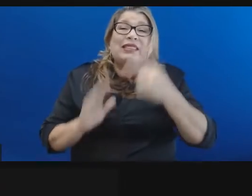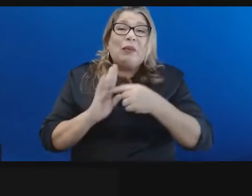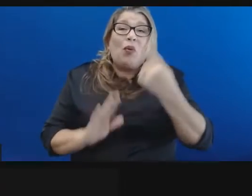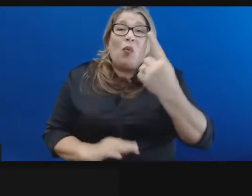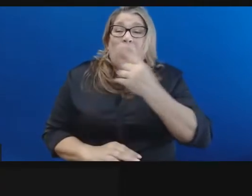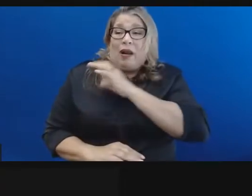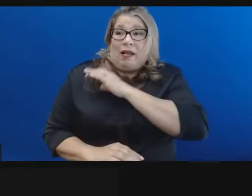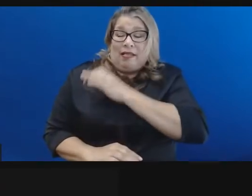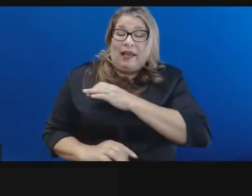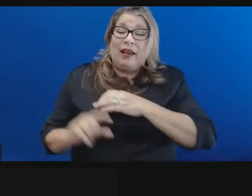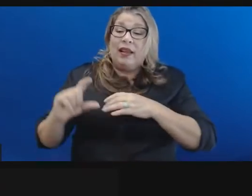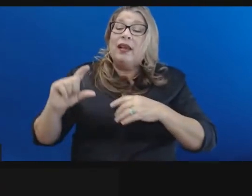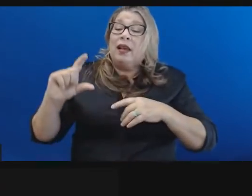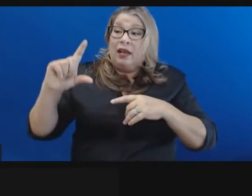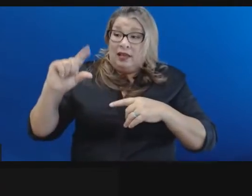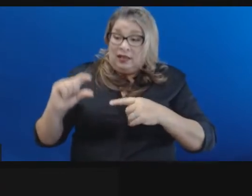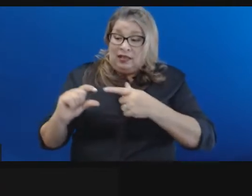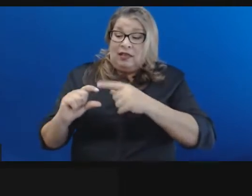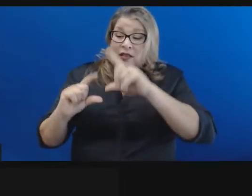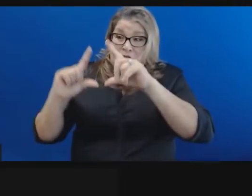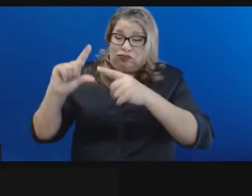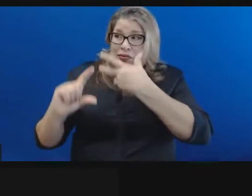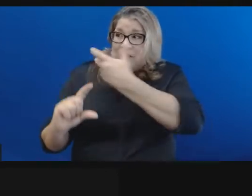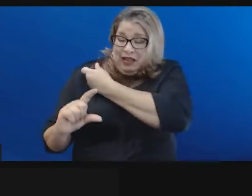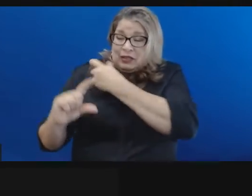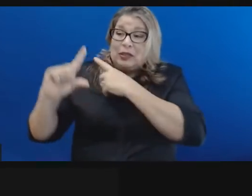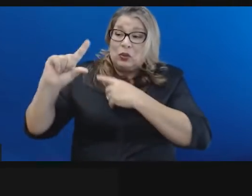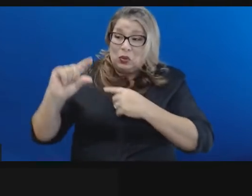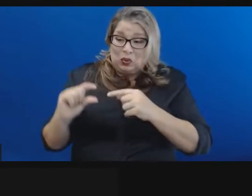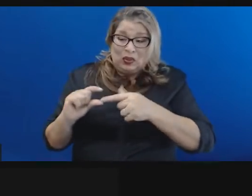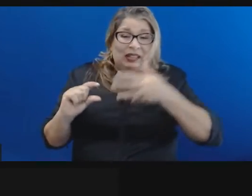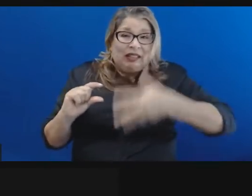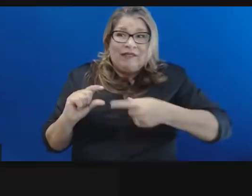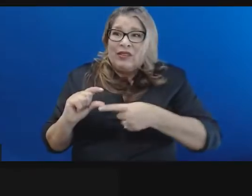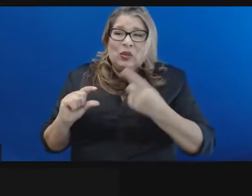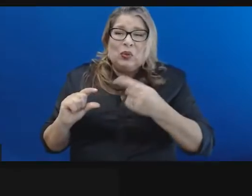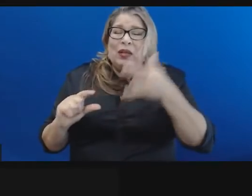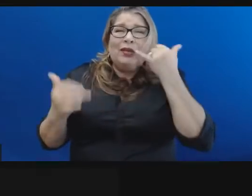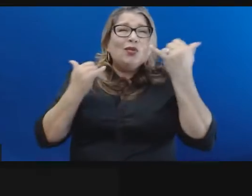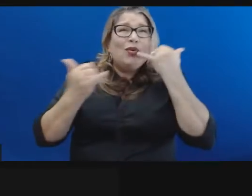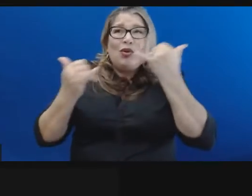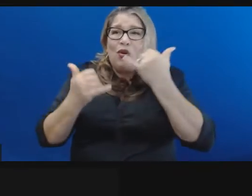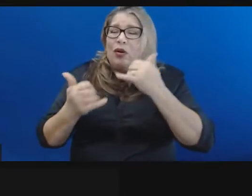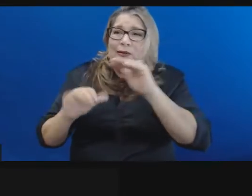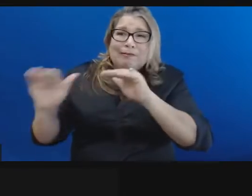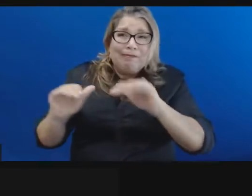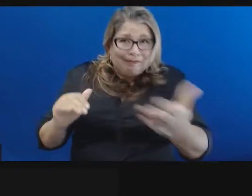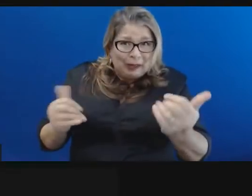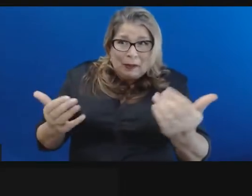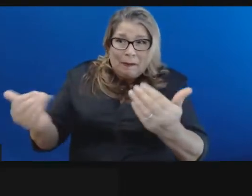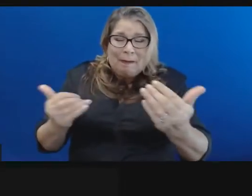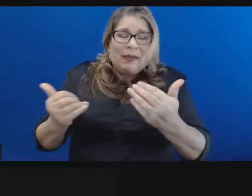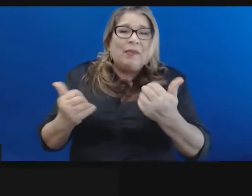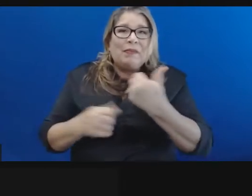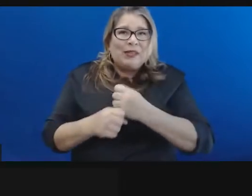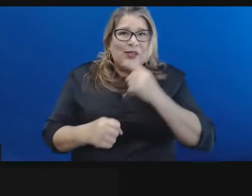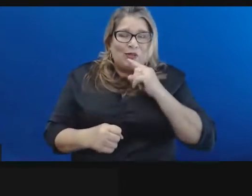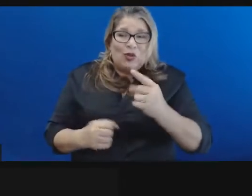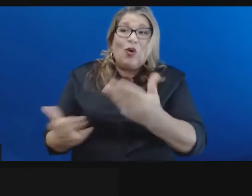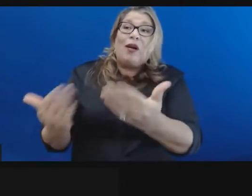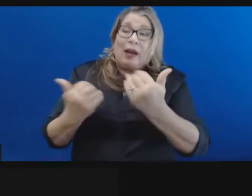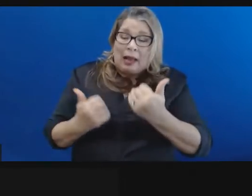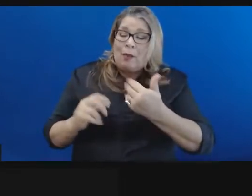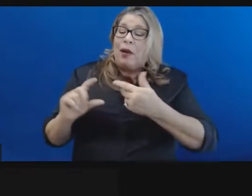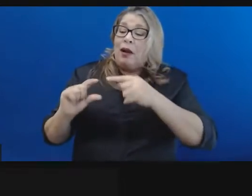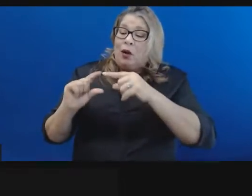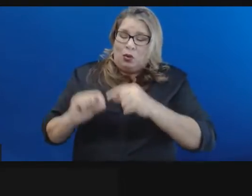wait vaccine. And those are exactly the kind of efforts that we want to see, so that no vaccine goes to waste, that we get California